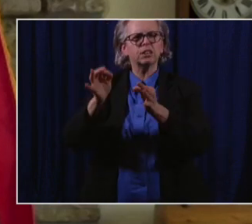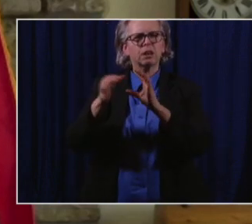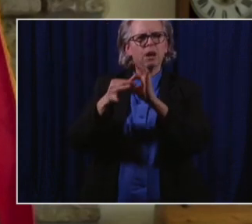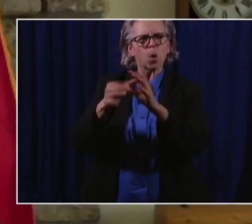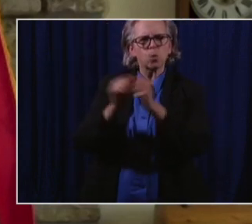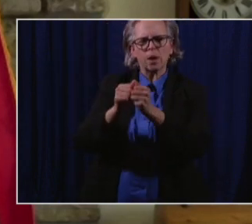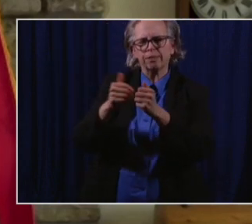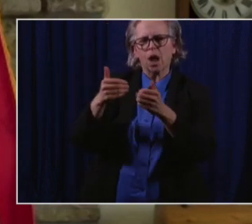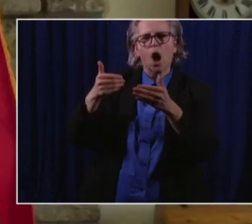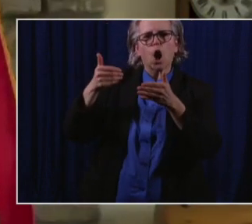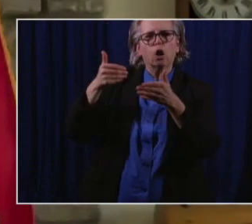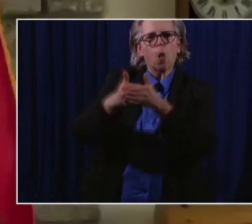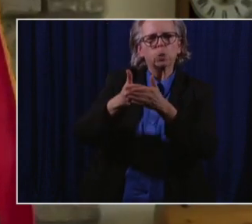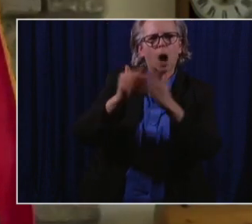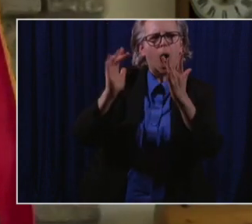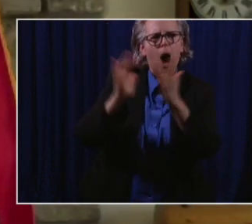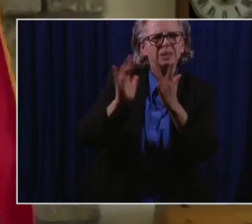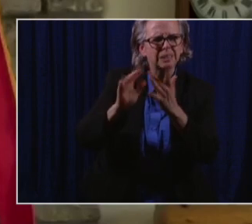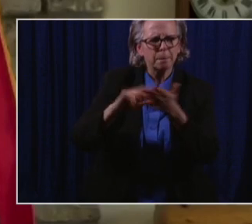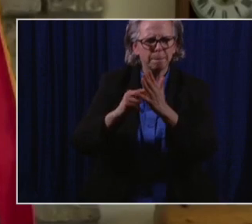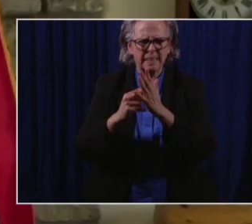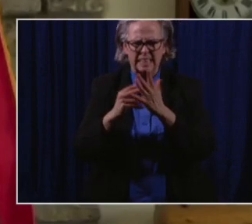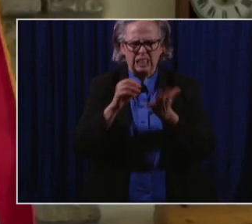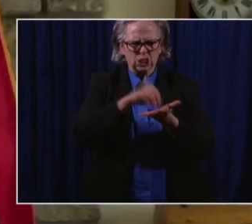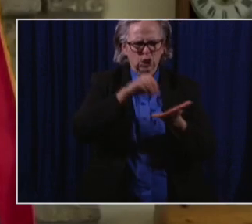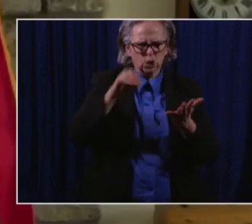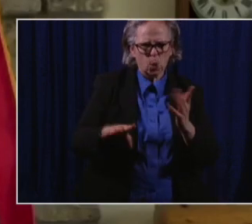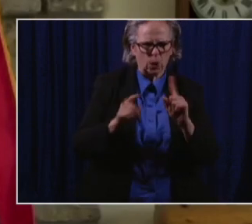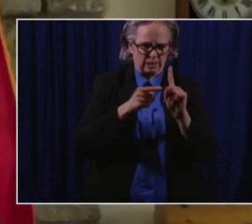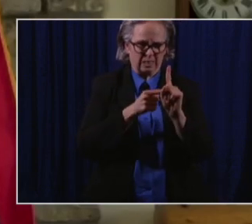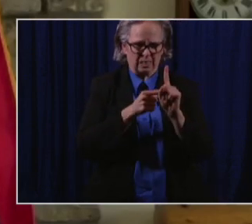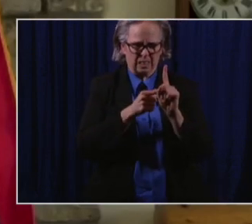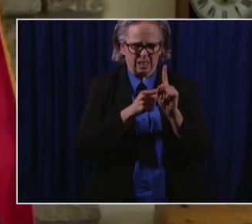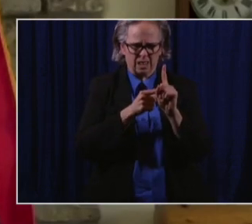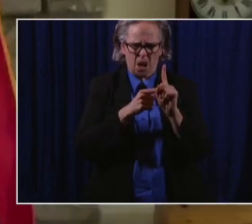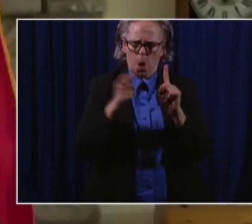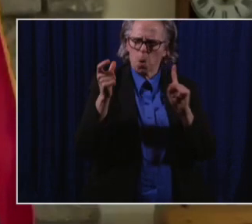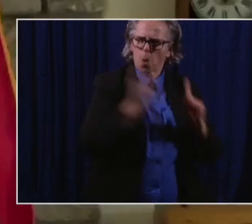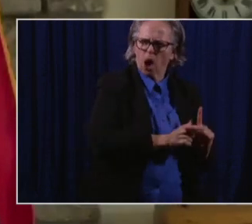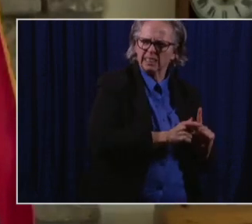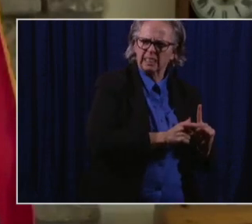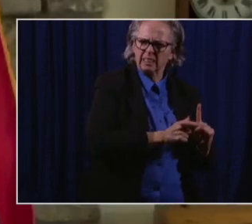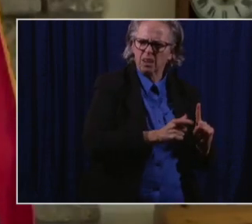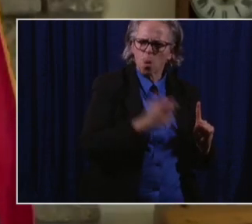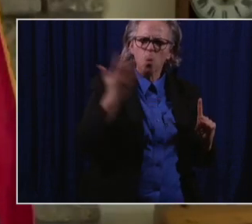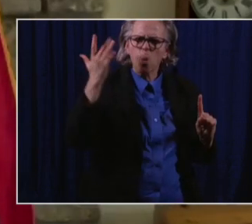quarantine. In most cases, this